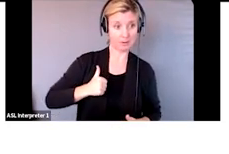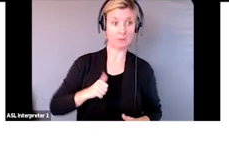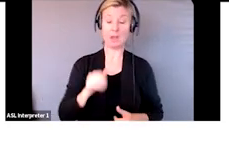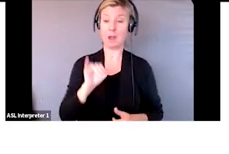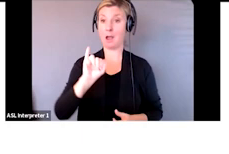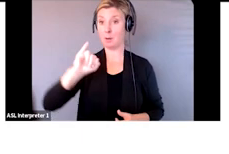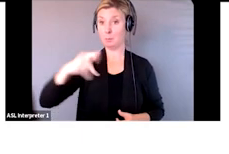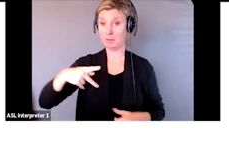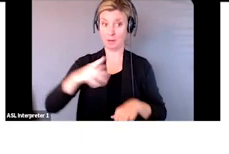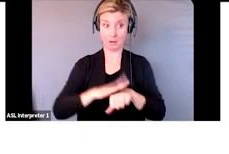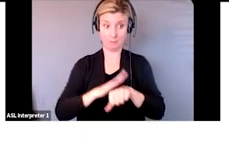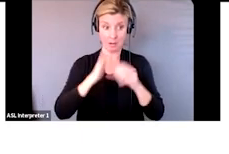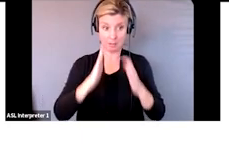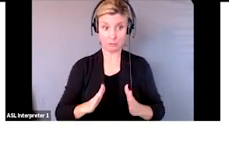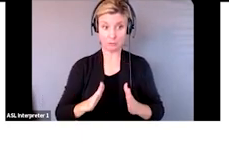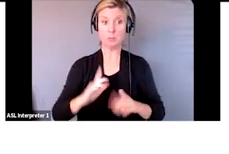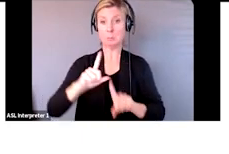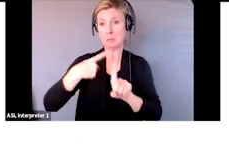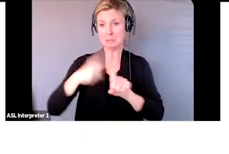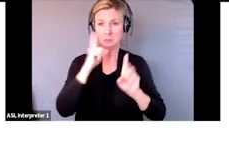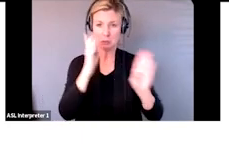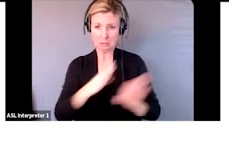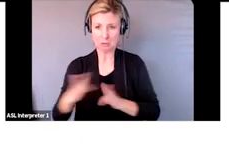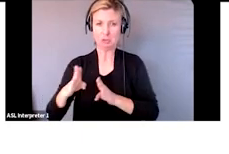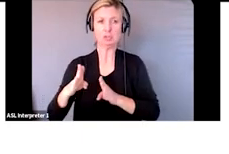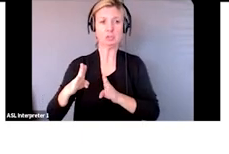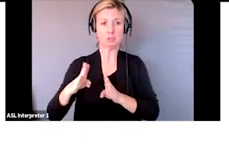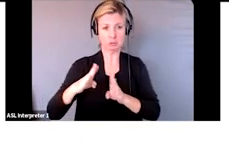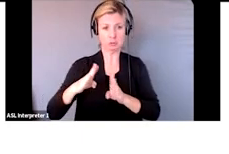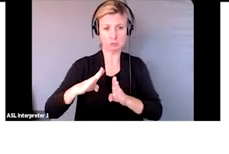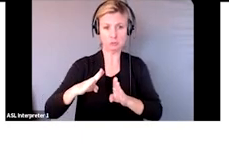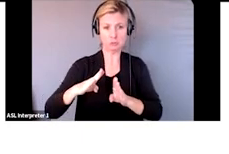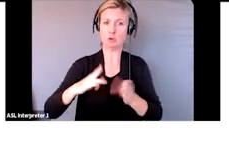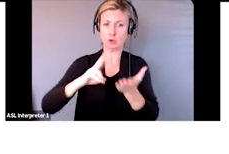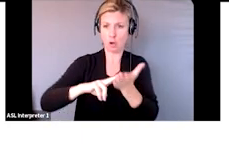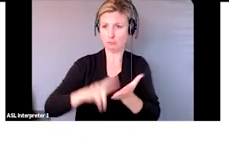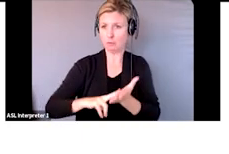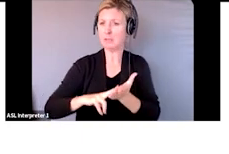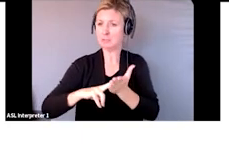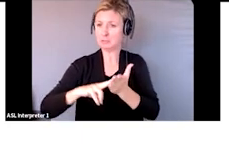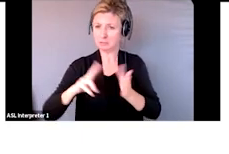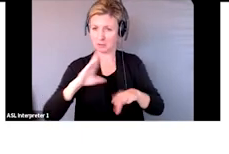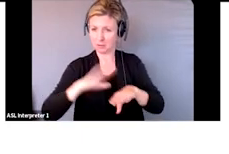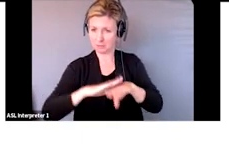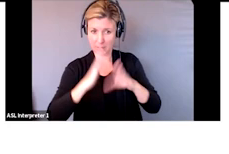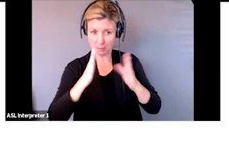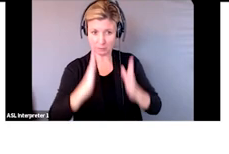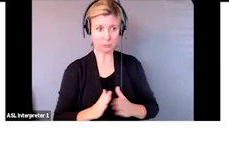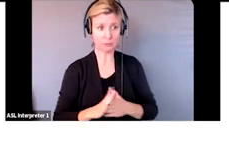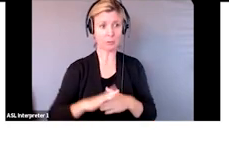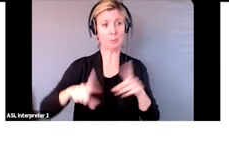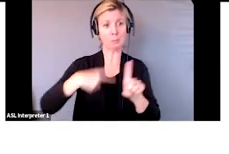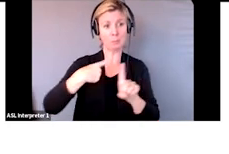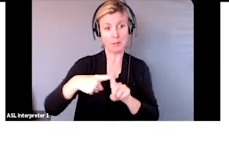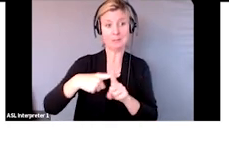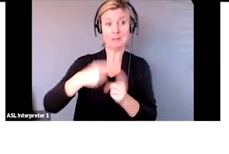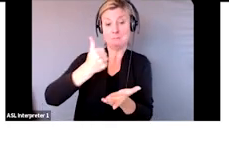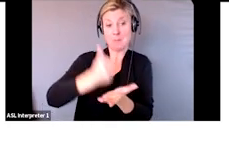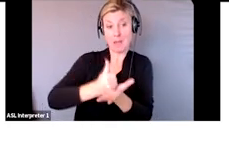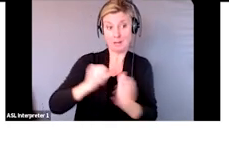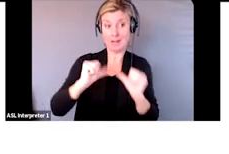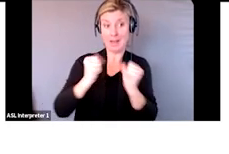at Hexo Corp. Sonia has her Bachelor of Science in Biochemistry and her Doctor